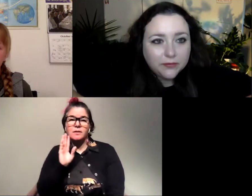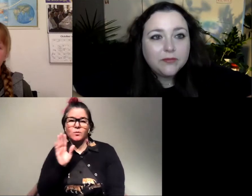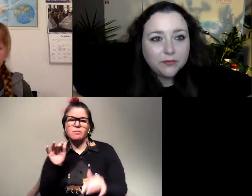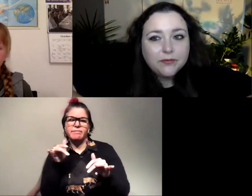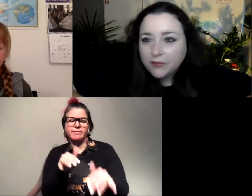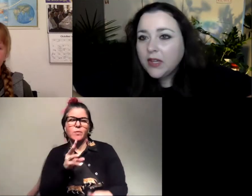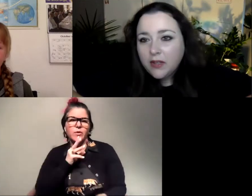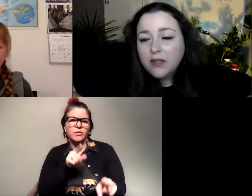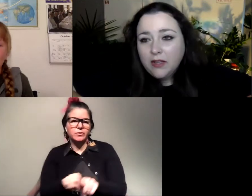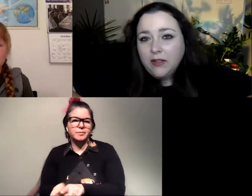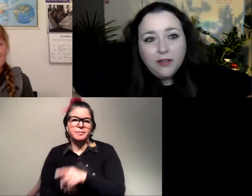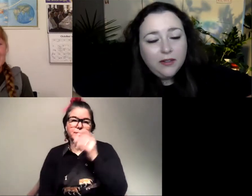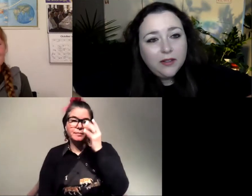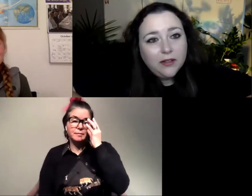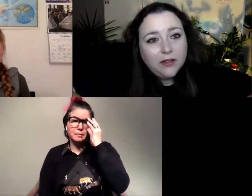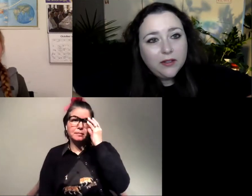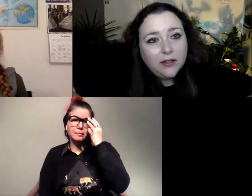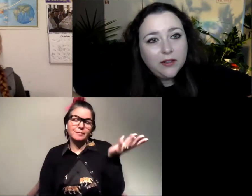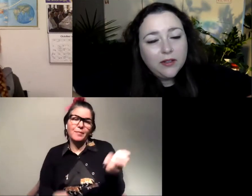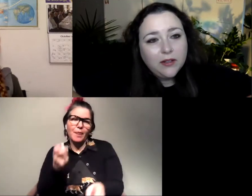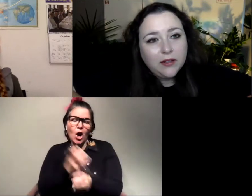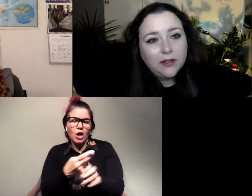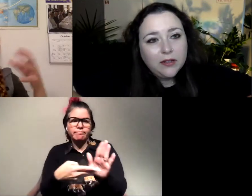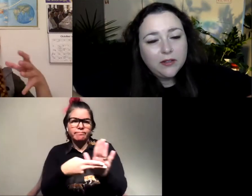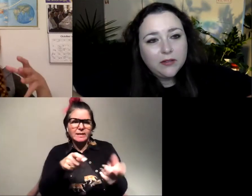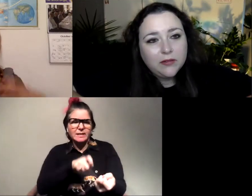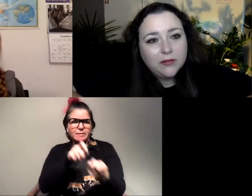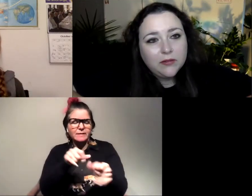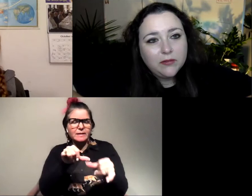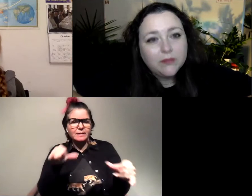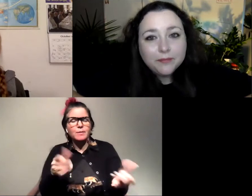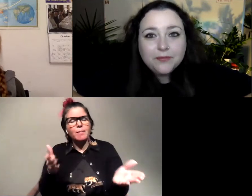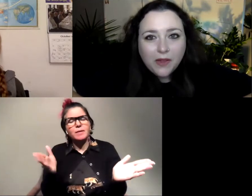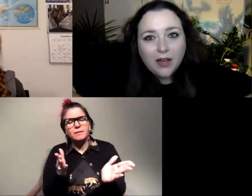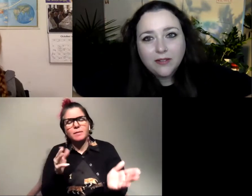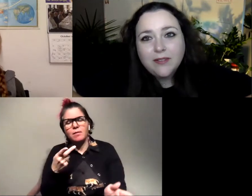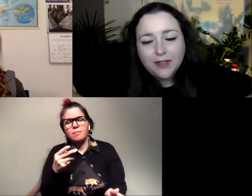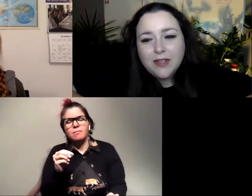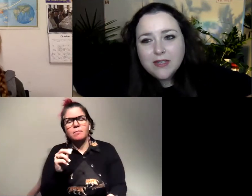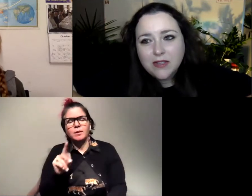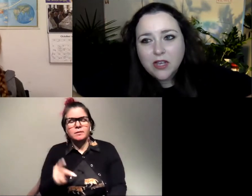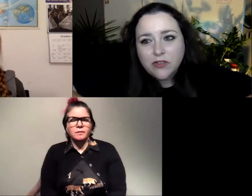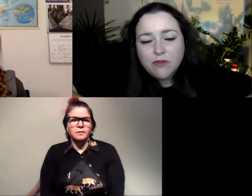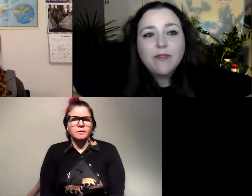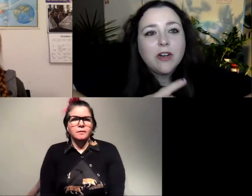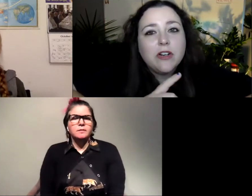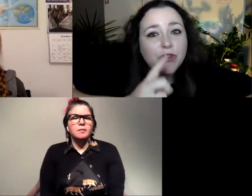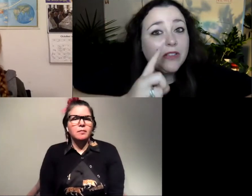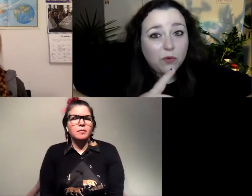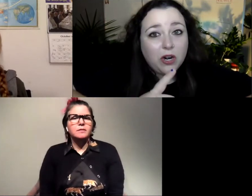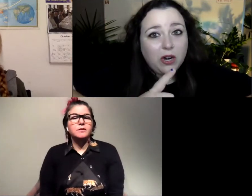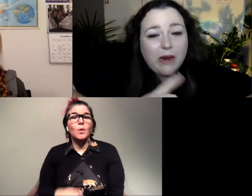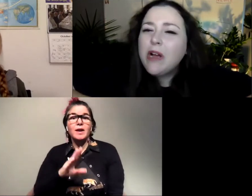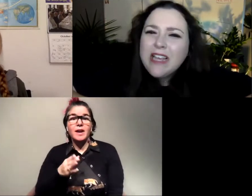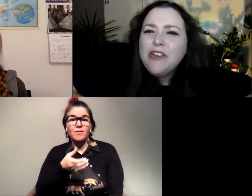also. So it'd be hard to say a specific system, but it's probably one of these small ponds. Yeah. Sounds good. So never drink